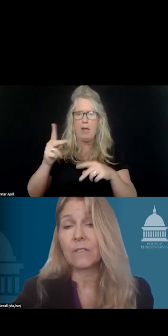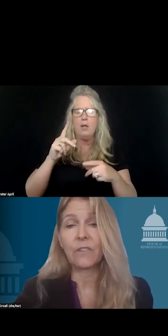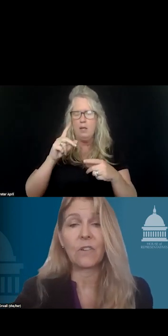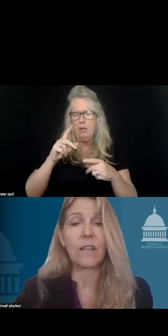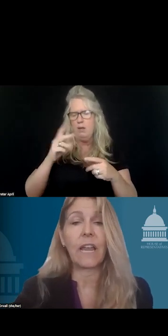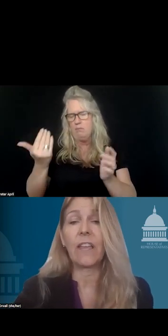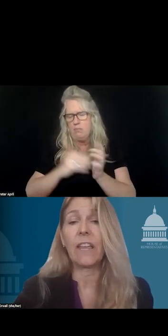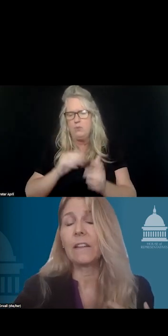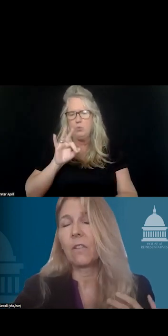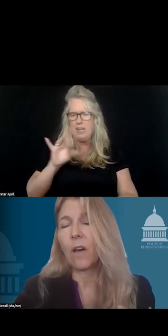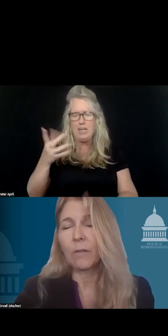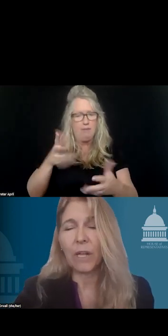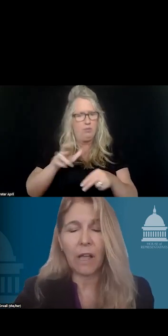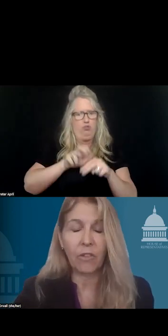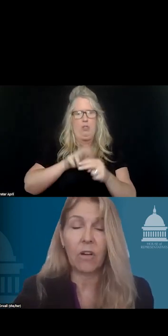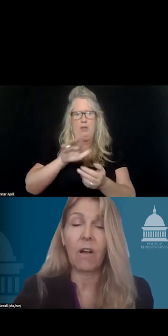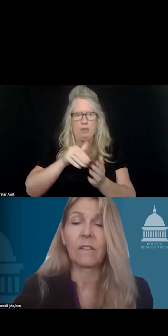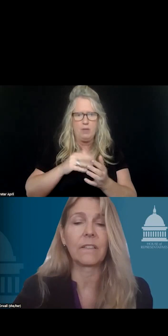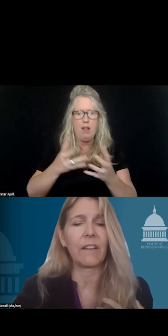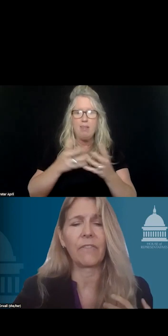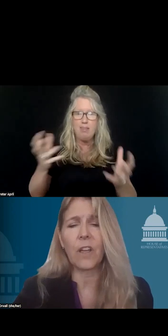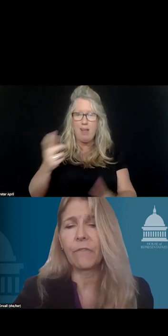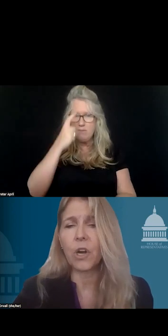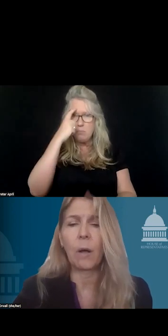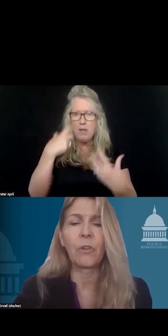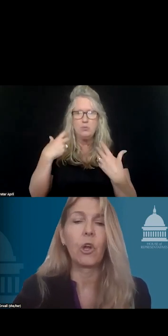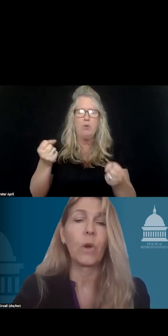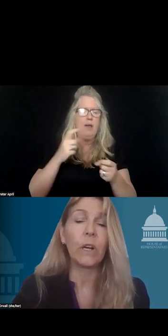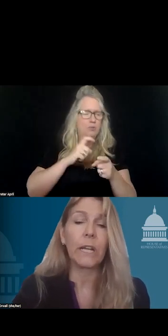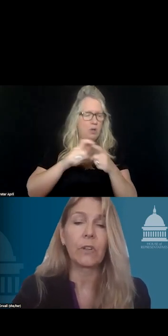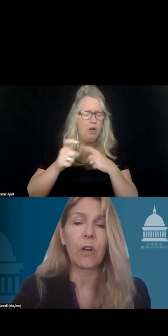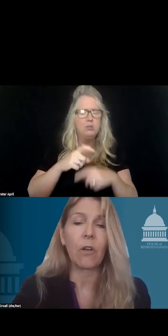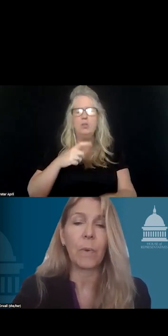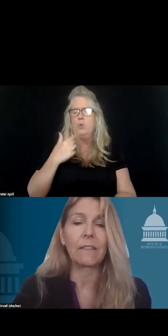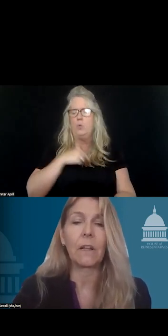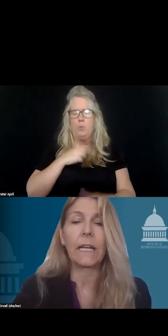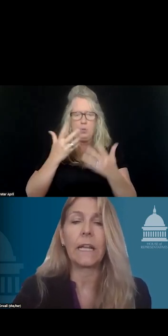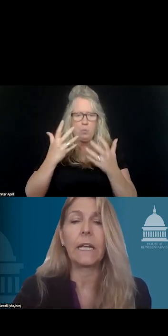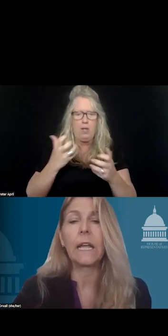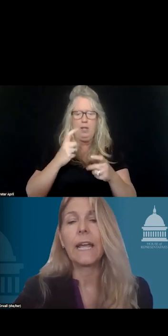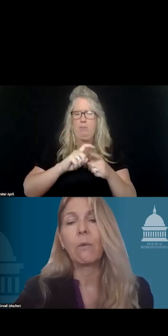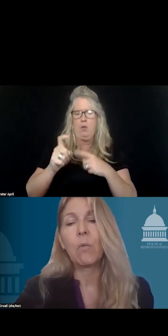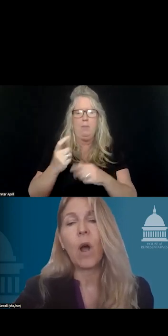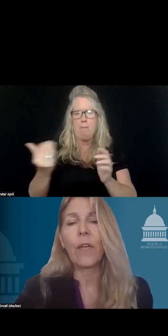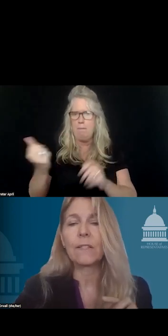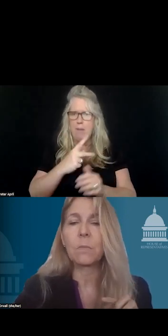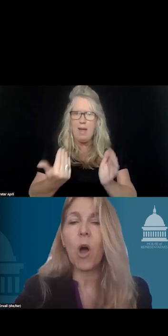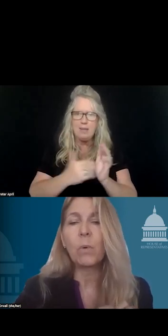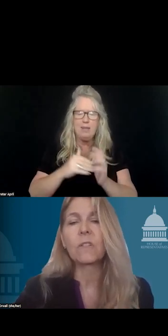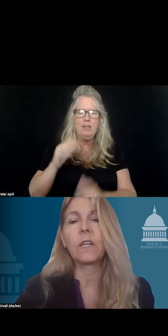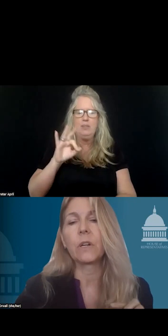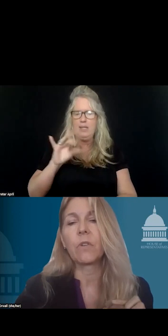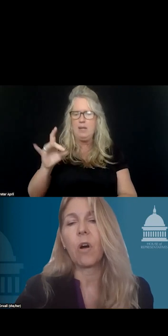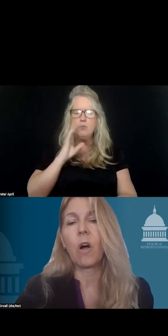sat in those centers and they get a lot of mental health calls. They have tough jobs. We want to get those calls back to 988. And we want that